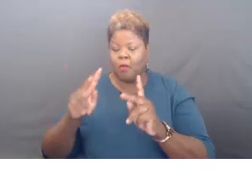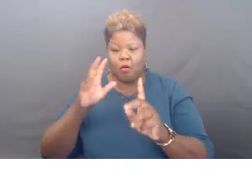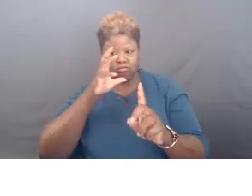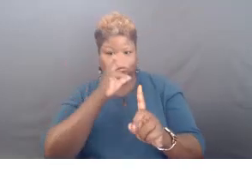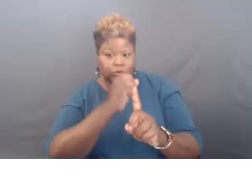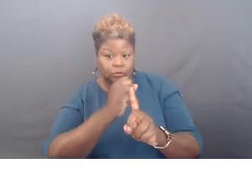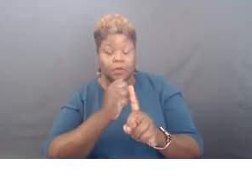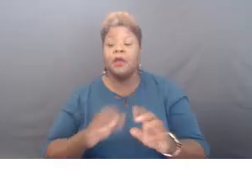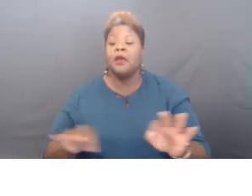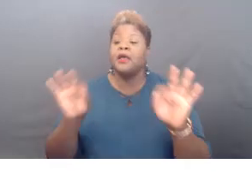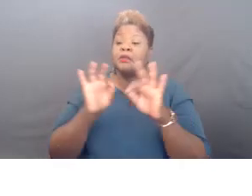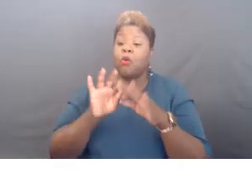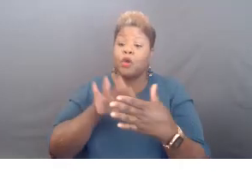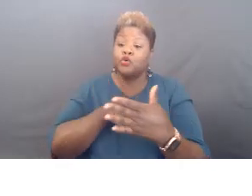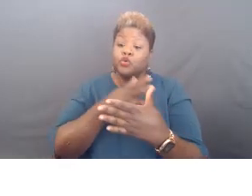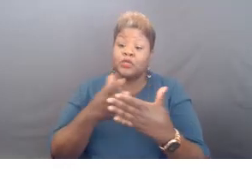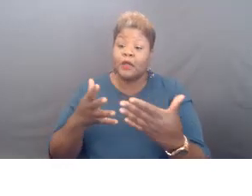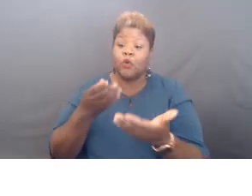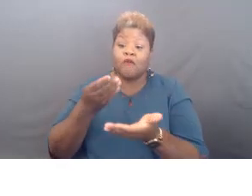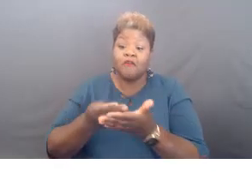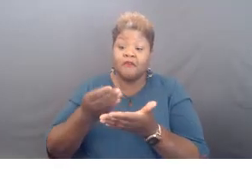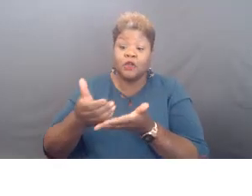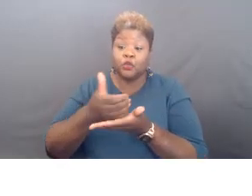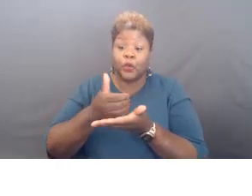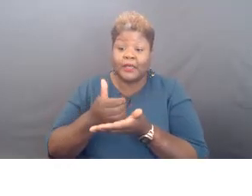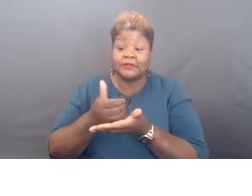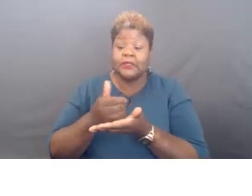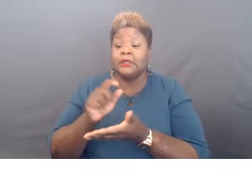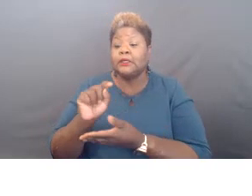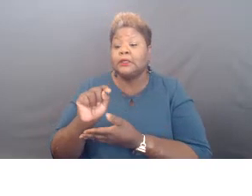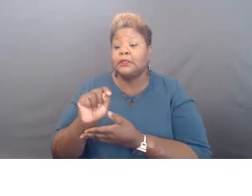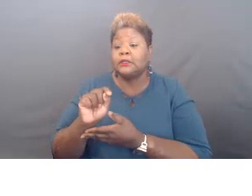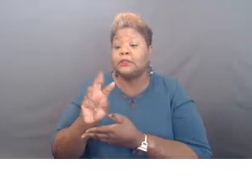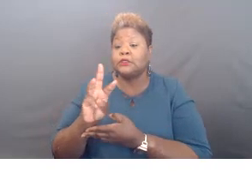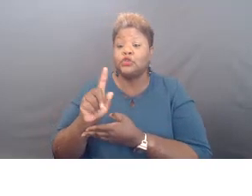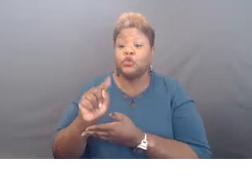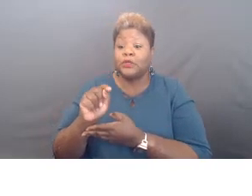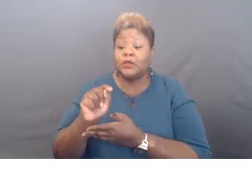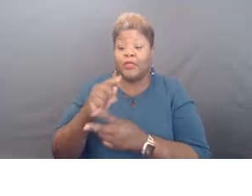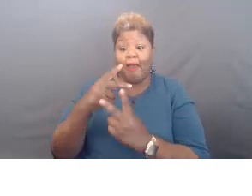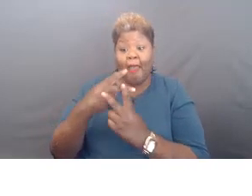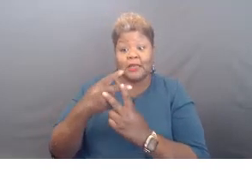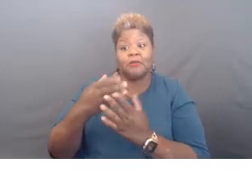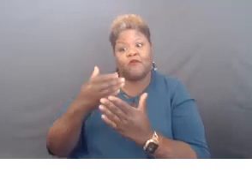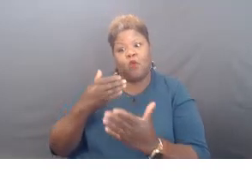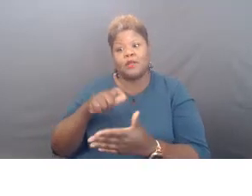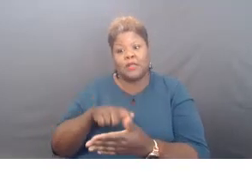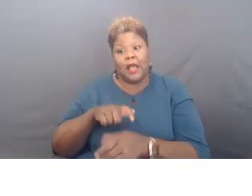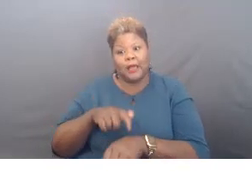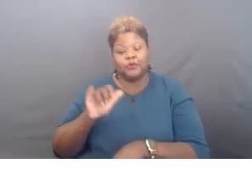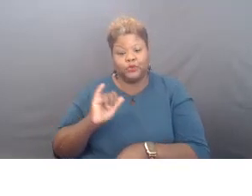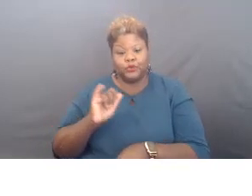also important to schedule any fundraising tweets under the hashtag ahead of time to make